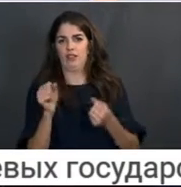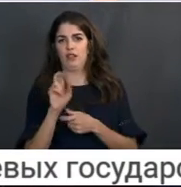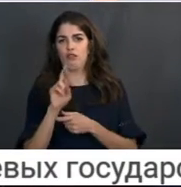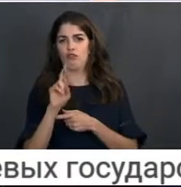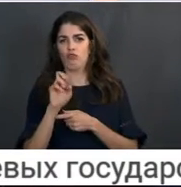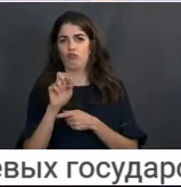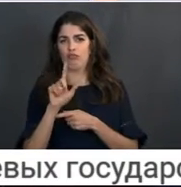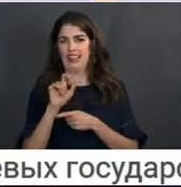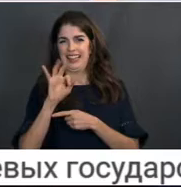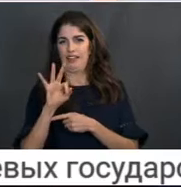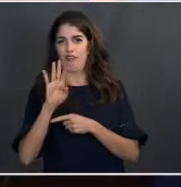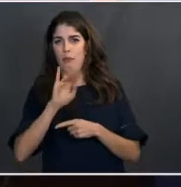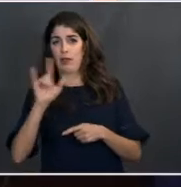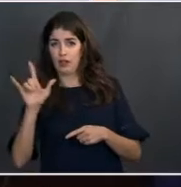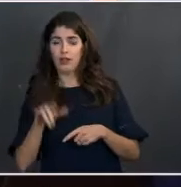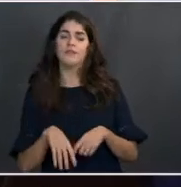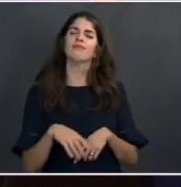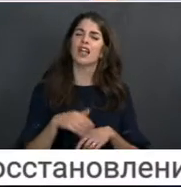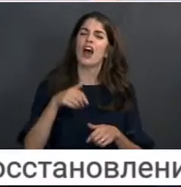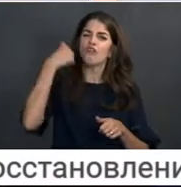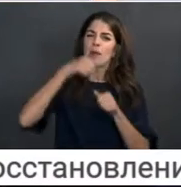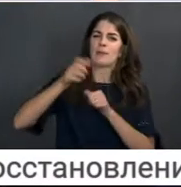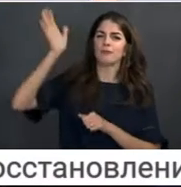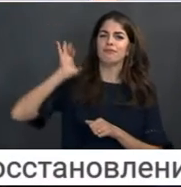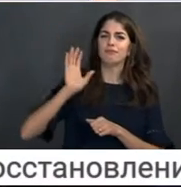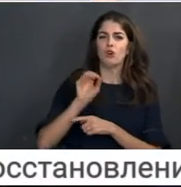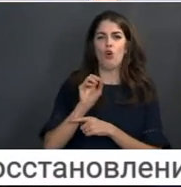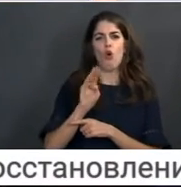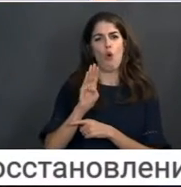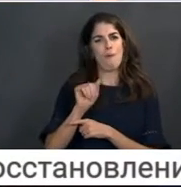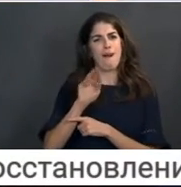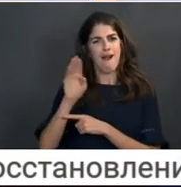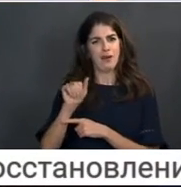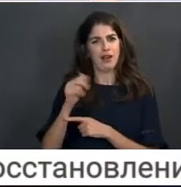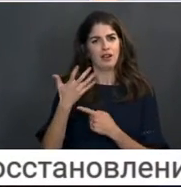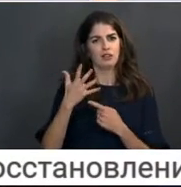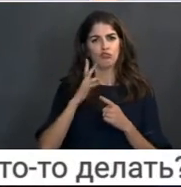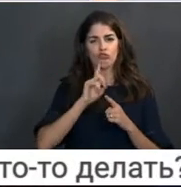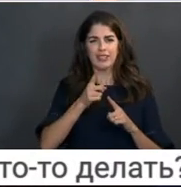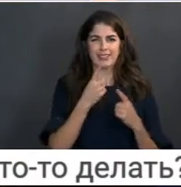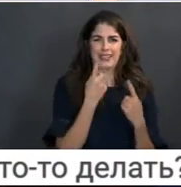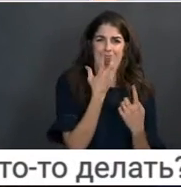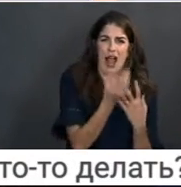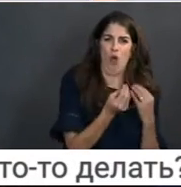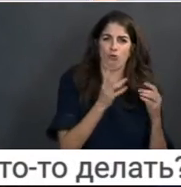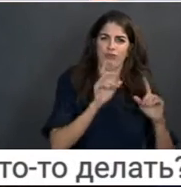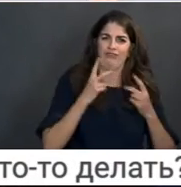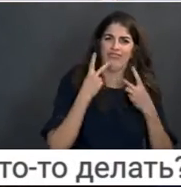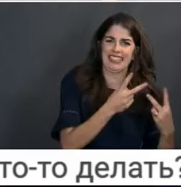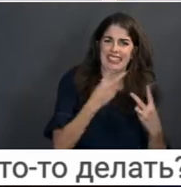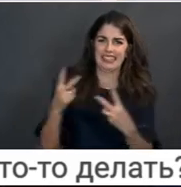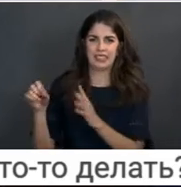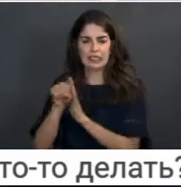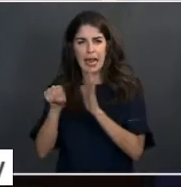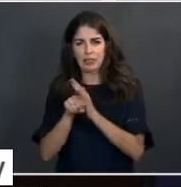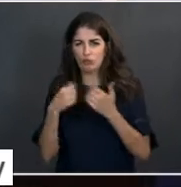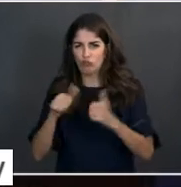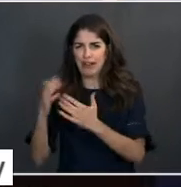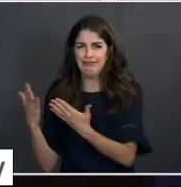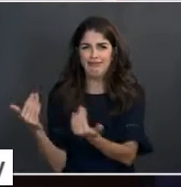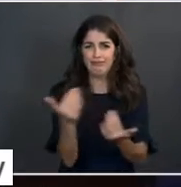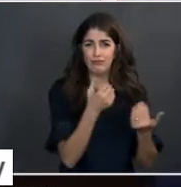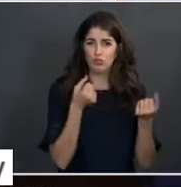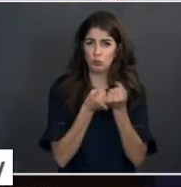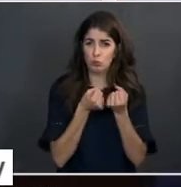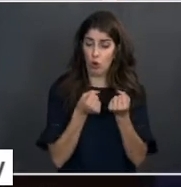traveled to a number of key states to drum up support for the Recovery Act. Does President Biden have any plans to do something